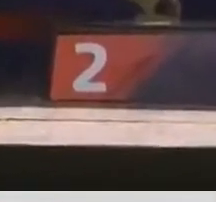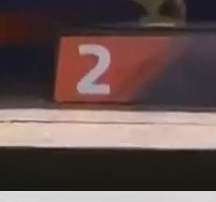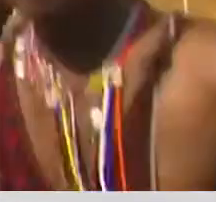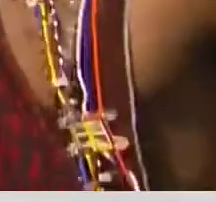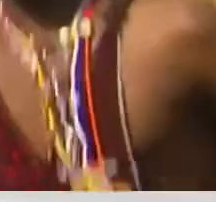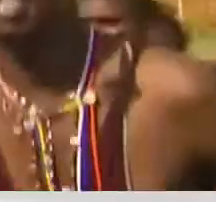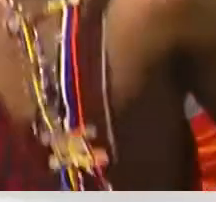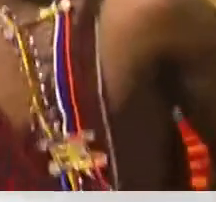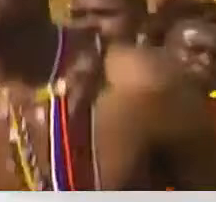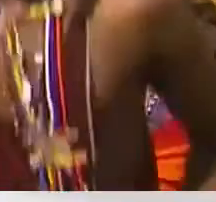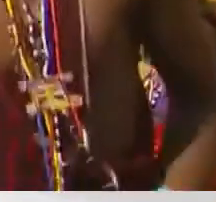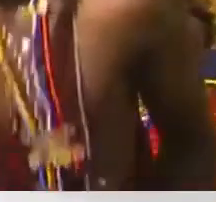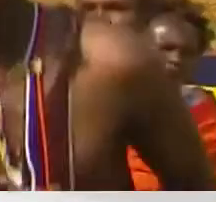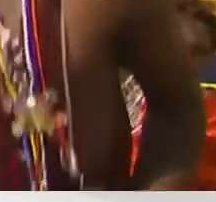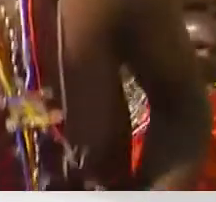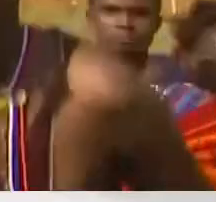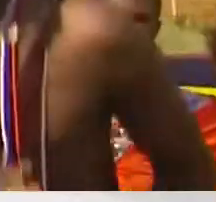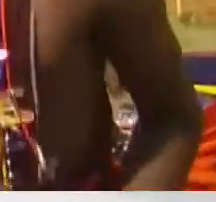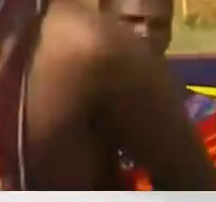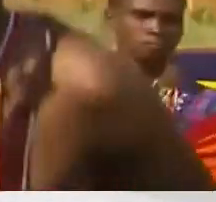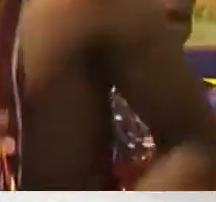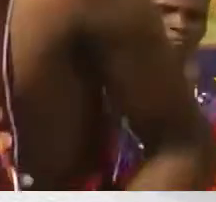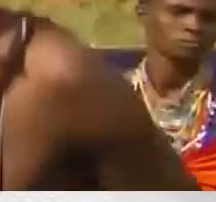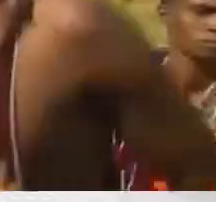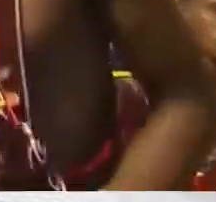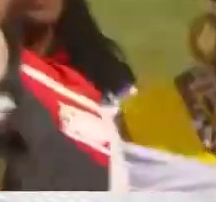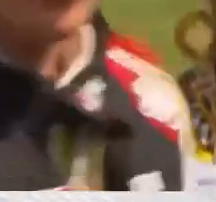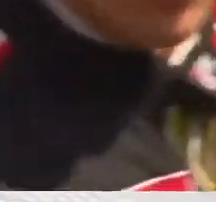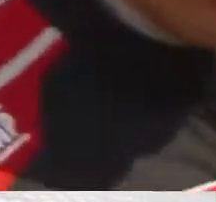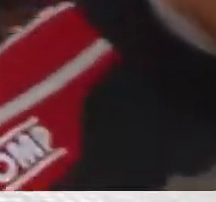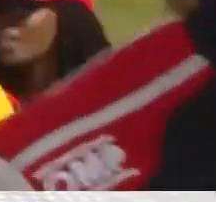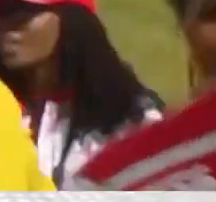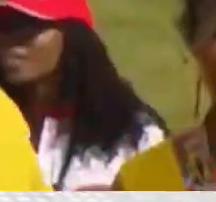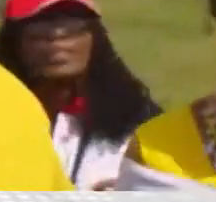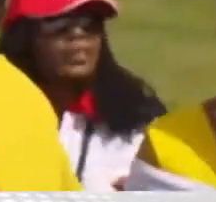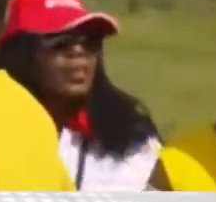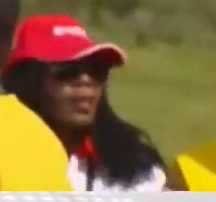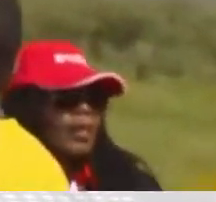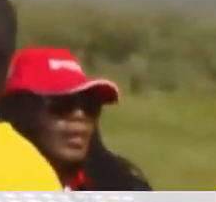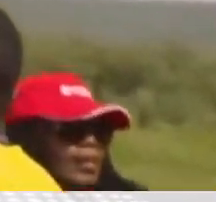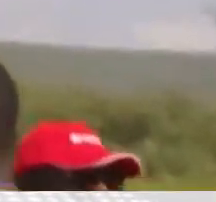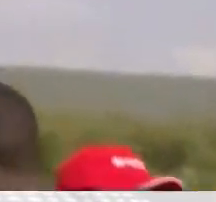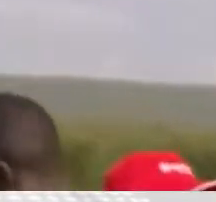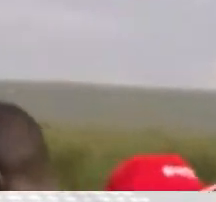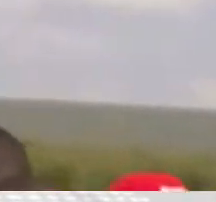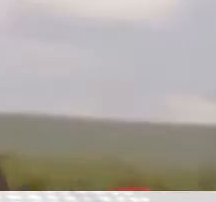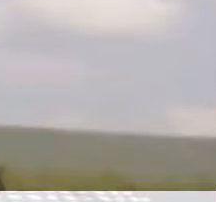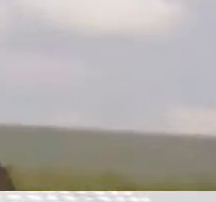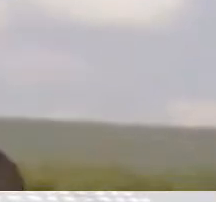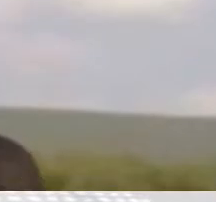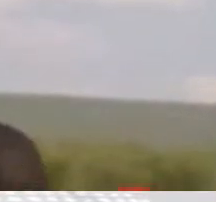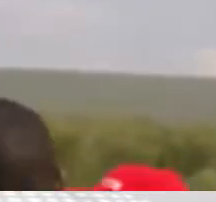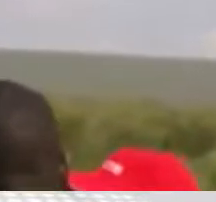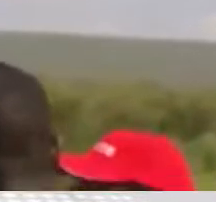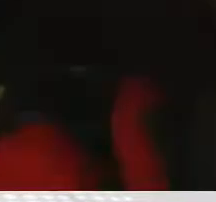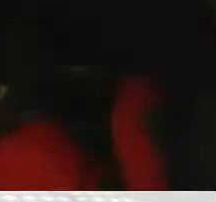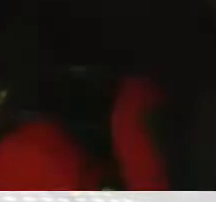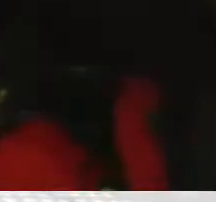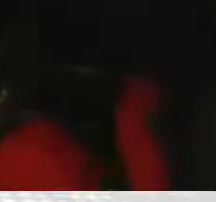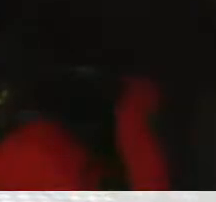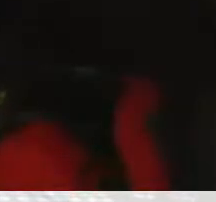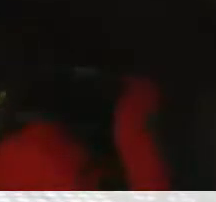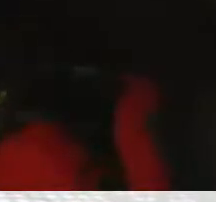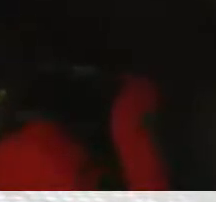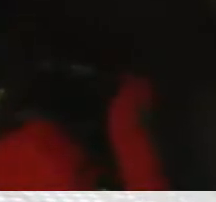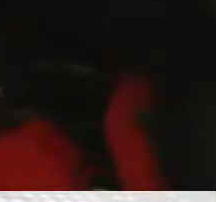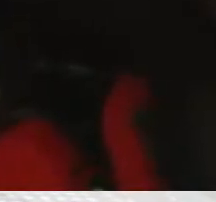pace, but a lot of misfortune, but I'm happy that we bring it home. Rob and Perry gave it everything, but remaining philosophical about his season. A